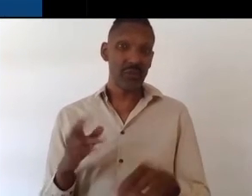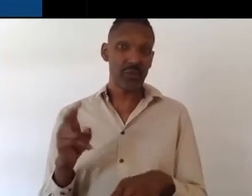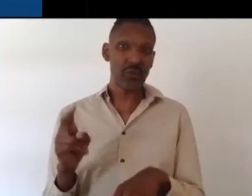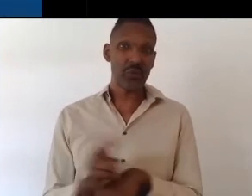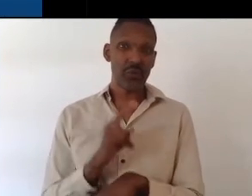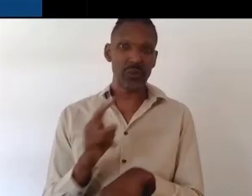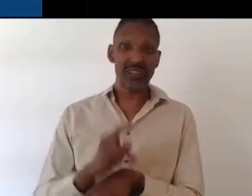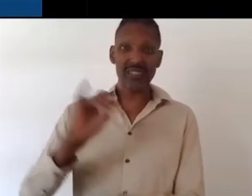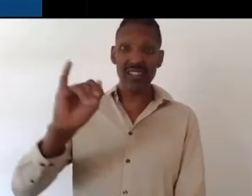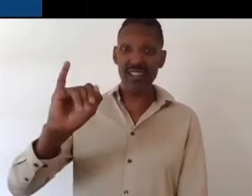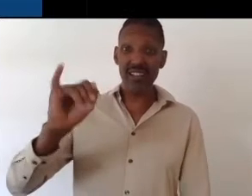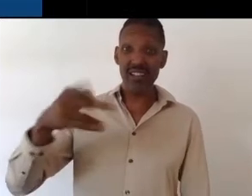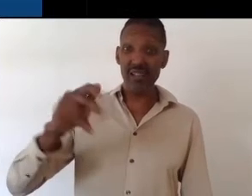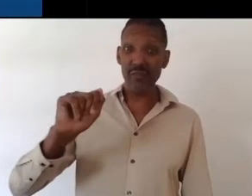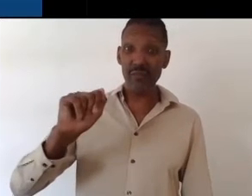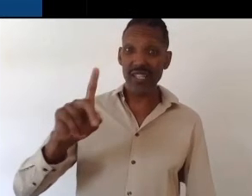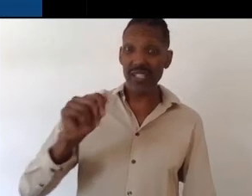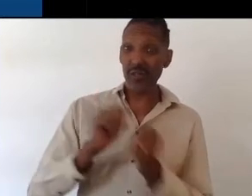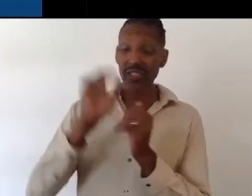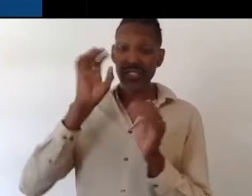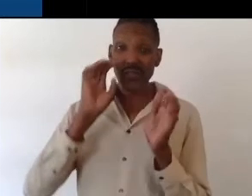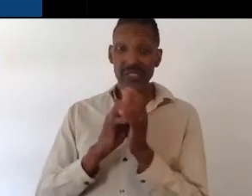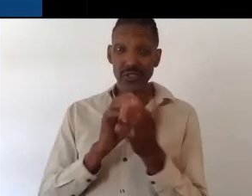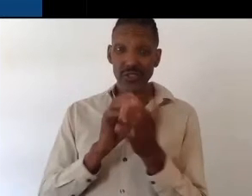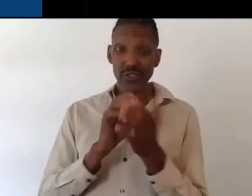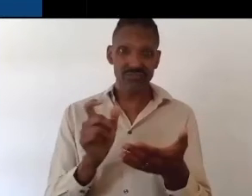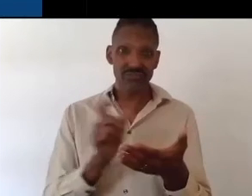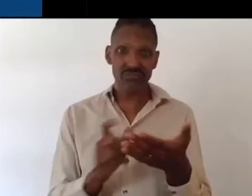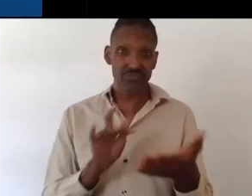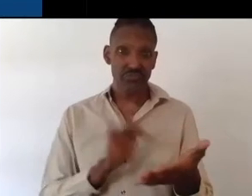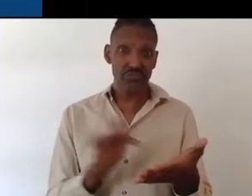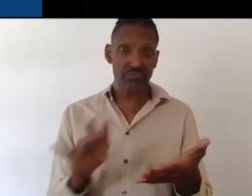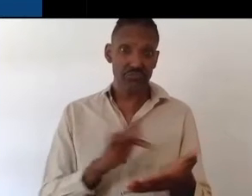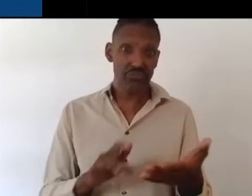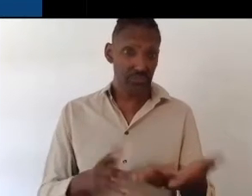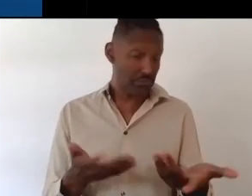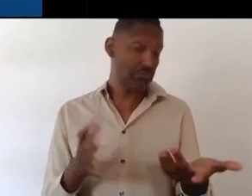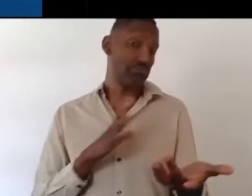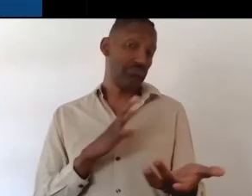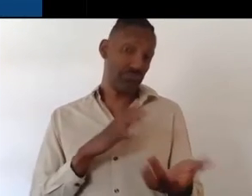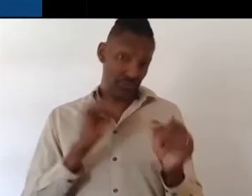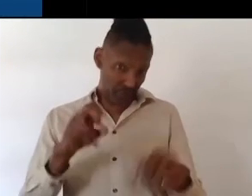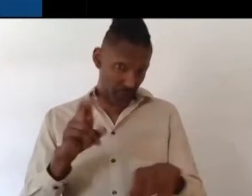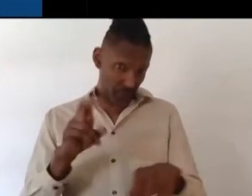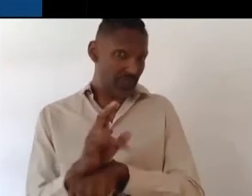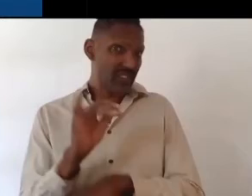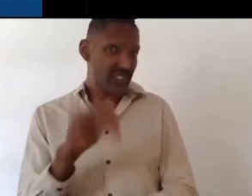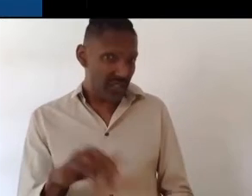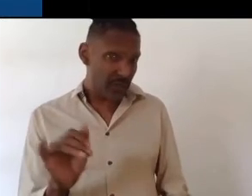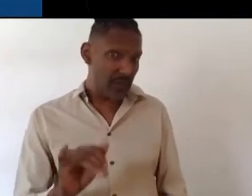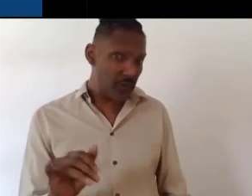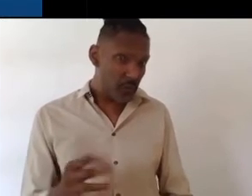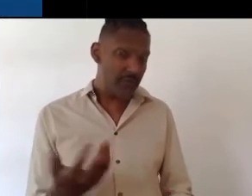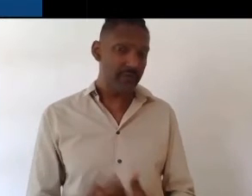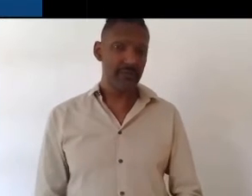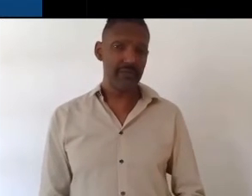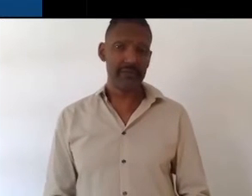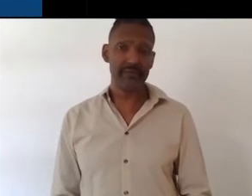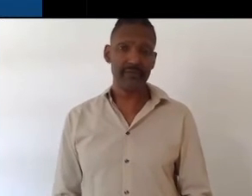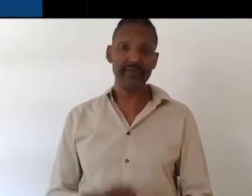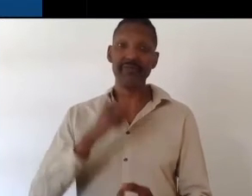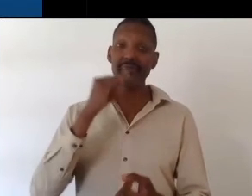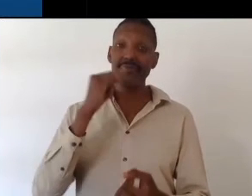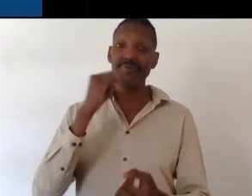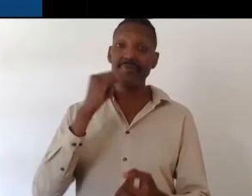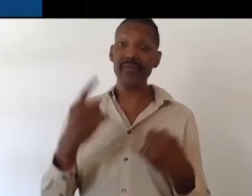just time. It takes some children a little bit longer to warm up to an activity or to start their